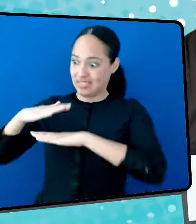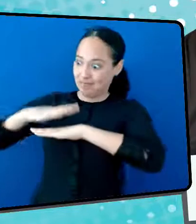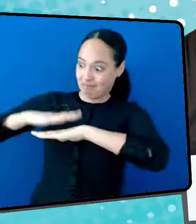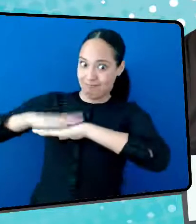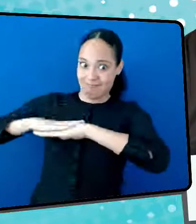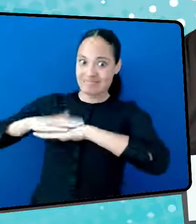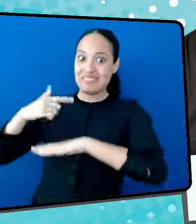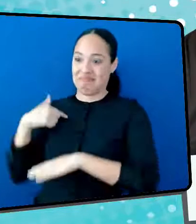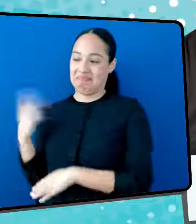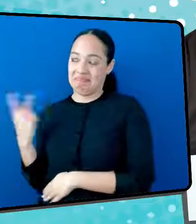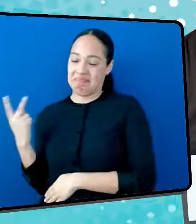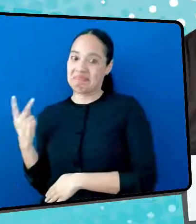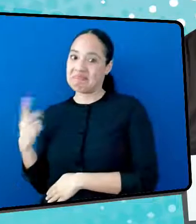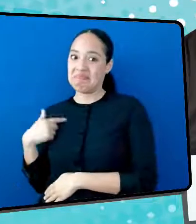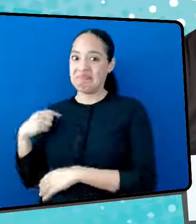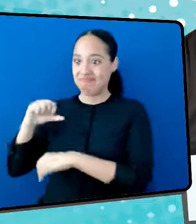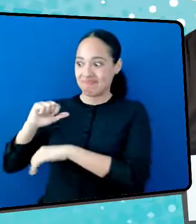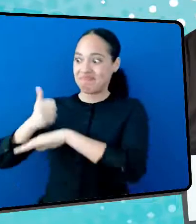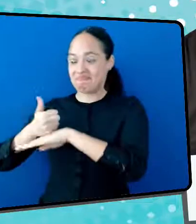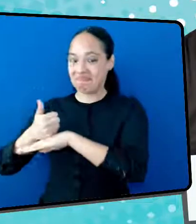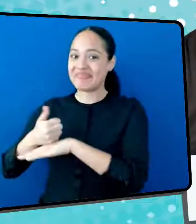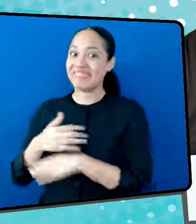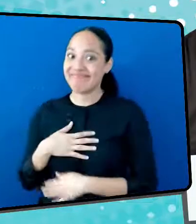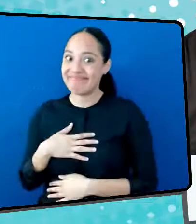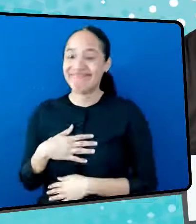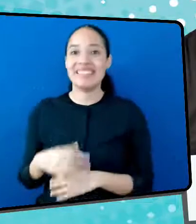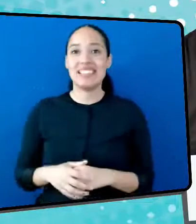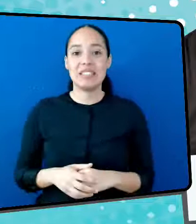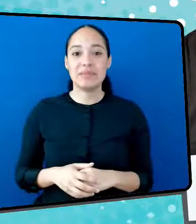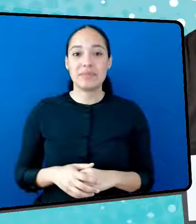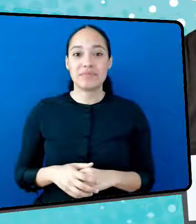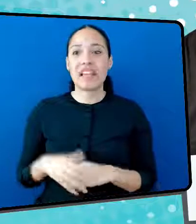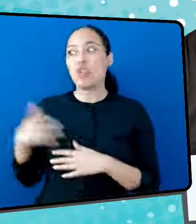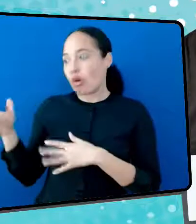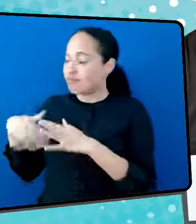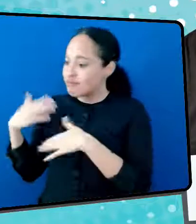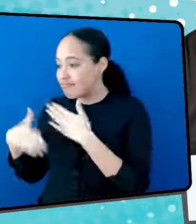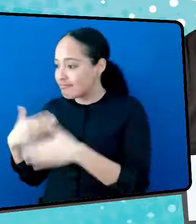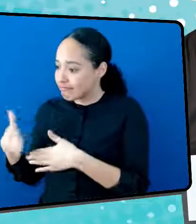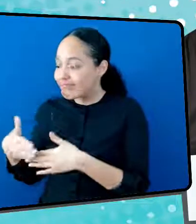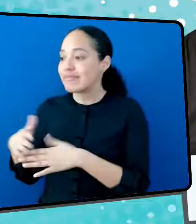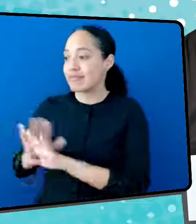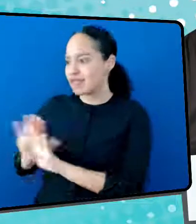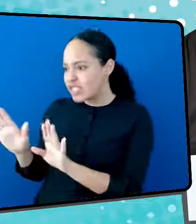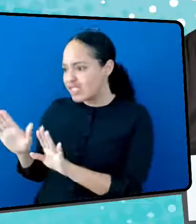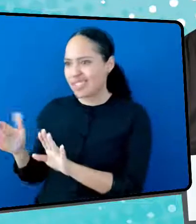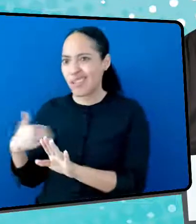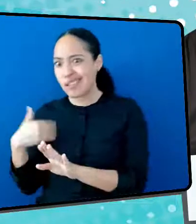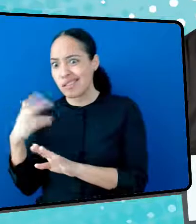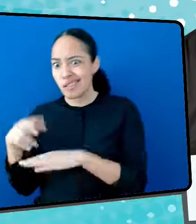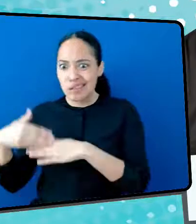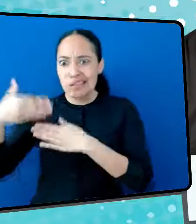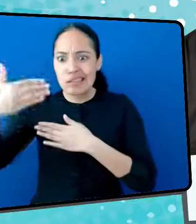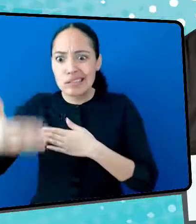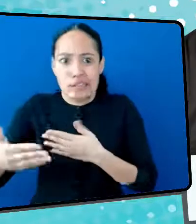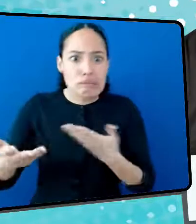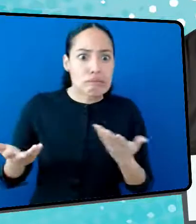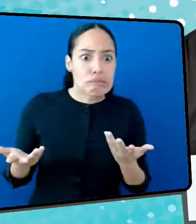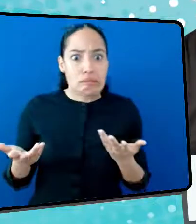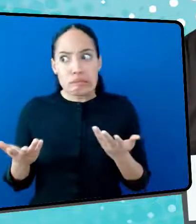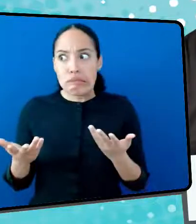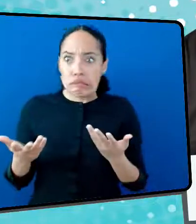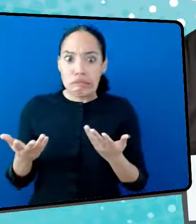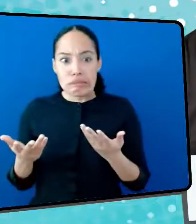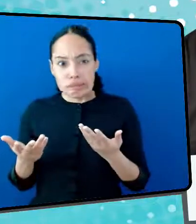was brand new. And then after that, it was kind of what do I do next? And then sort of there was this big groundswell around healthcare at Microsoft and